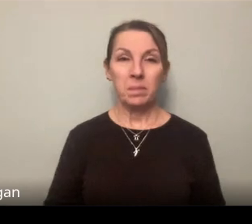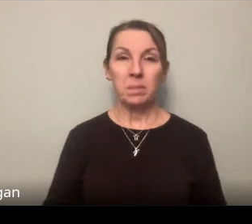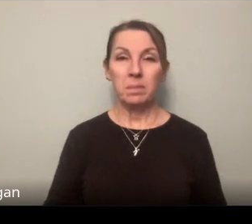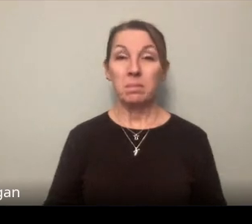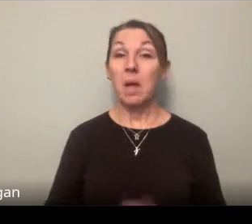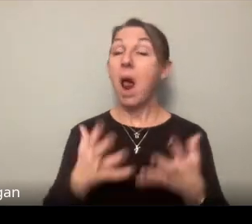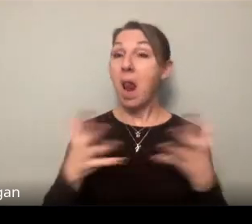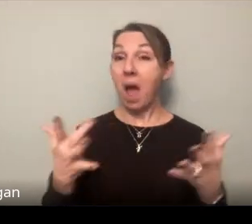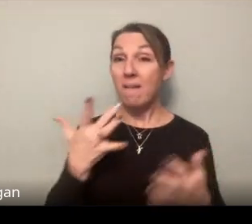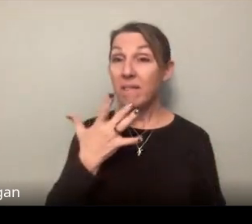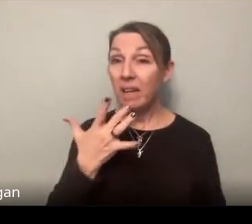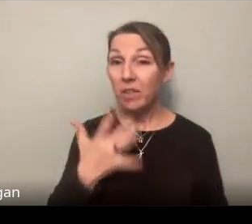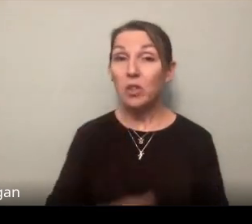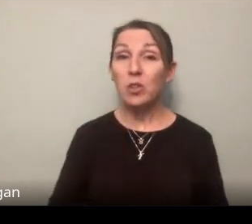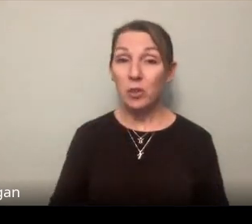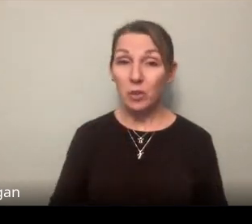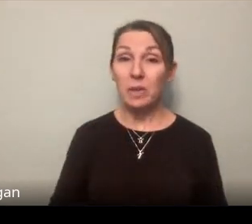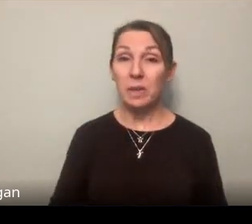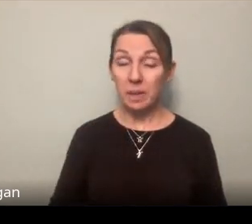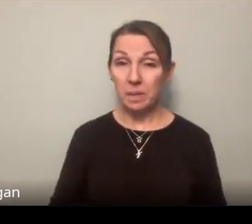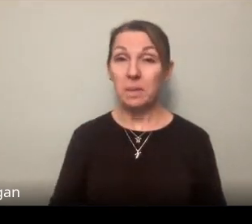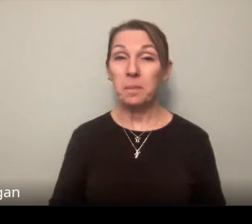Got a lot of flavor. Mm.